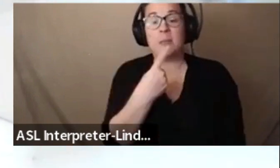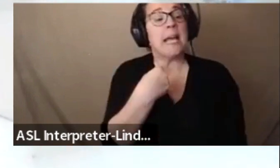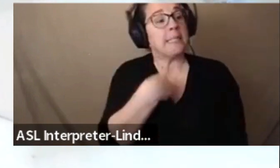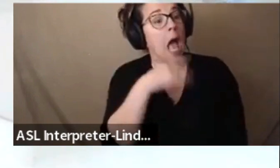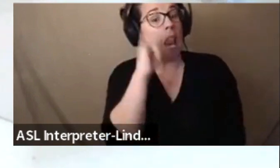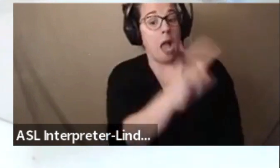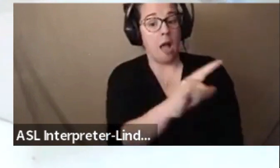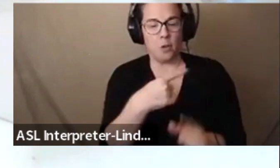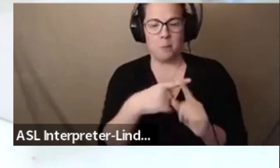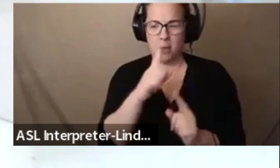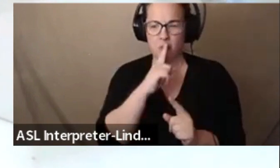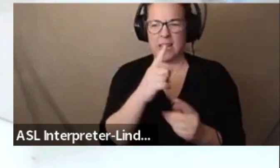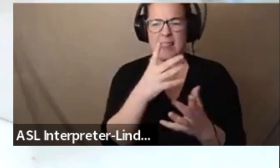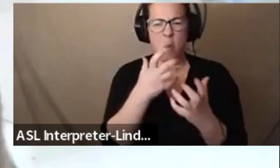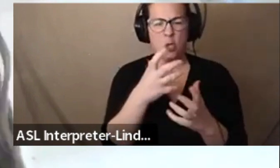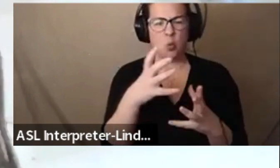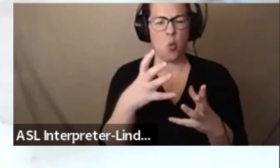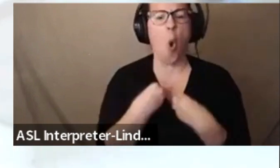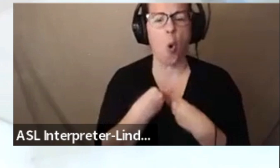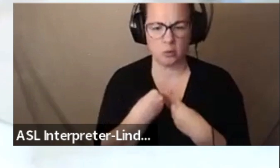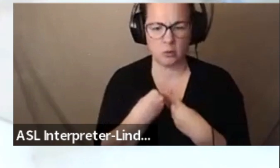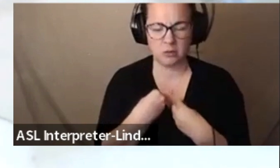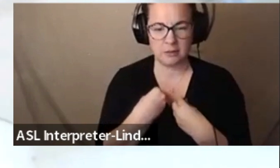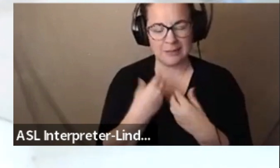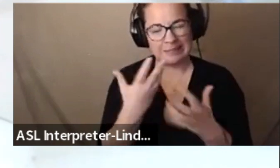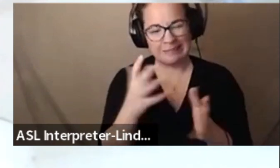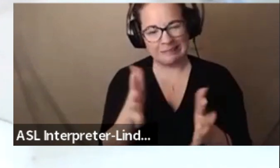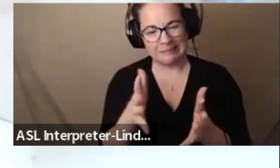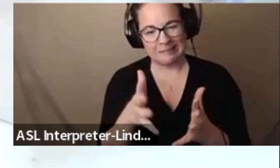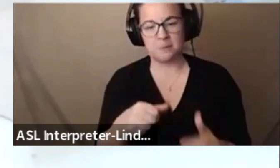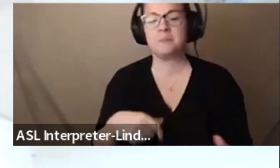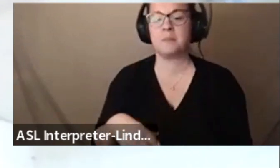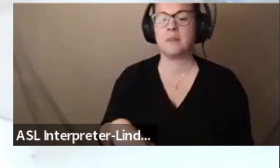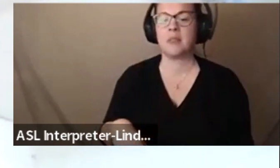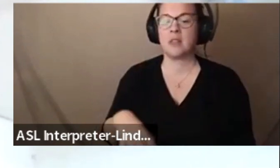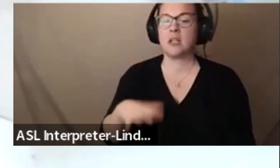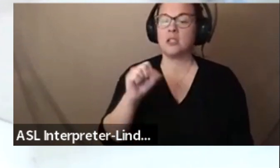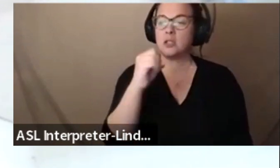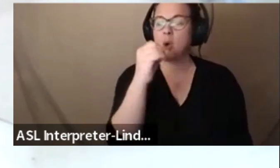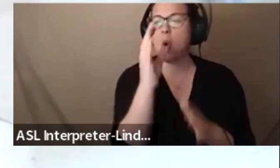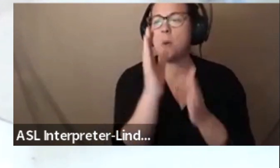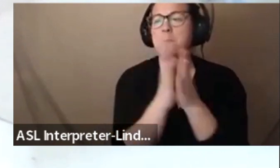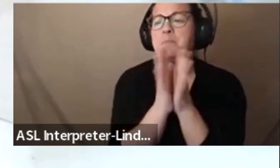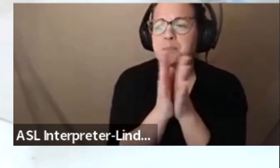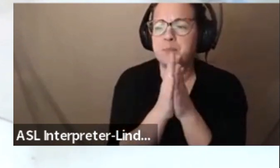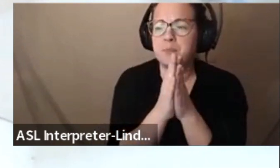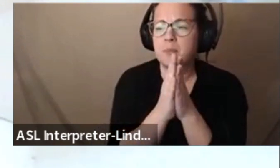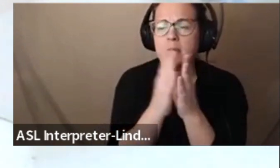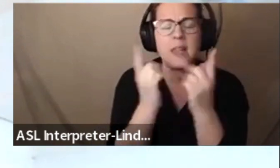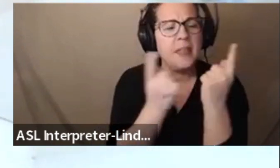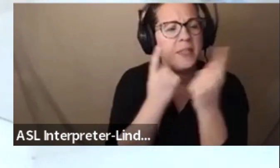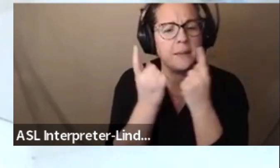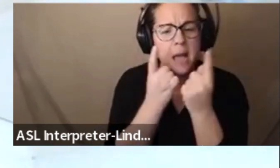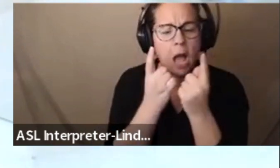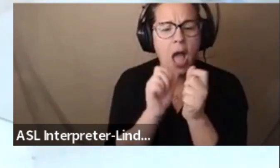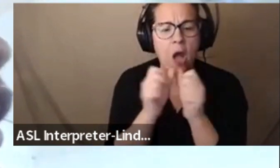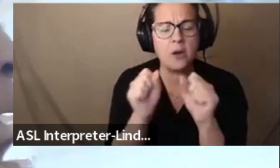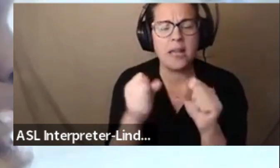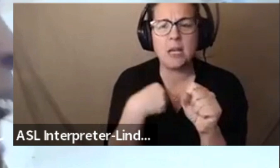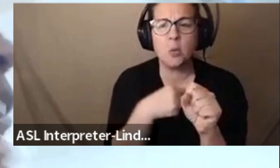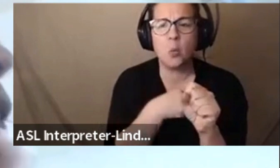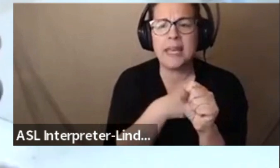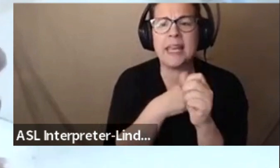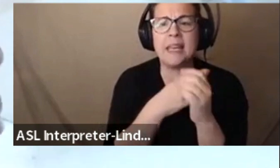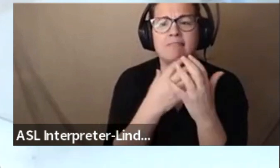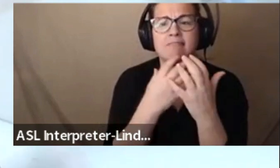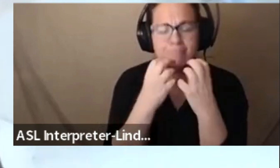Is a whole question, obviously. And they shouldn't be ones we shy away from. So we're going to have to make our characters, we're